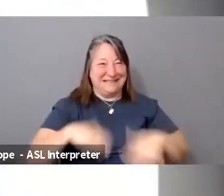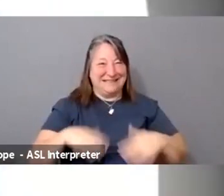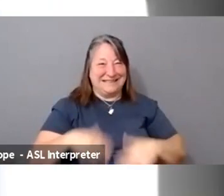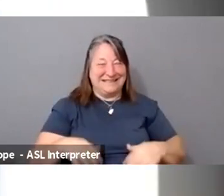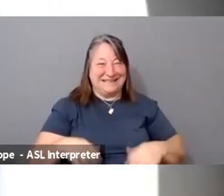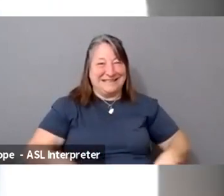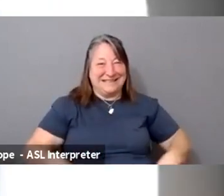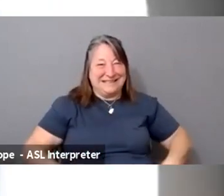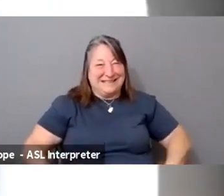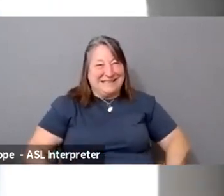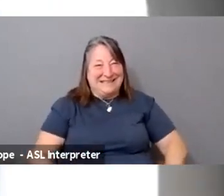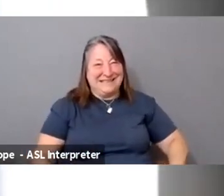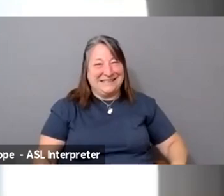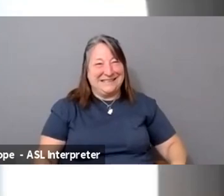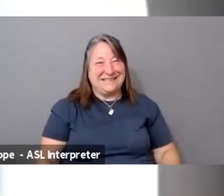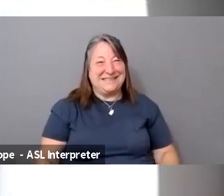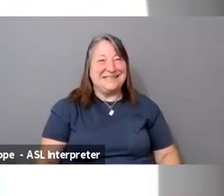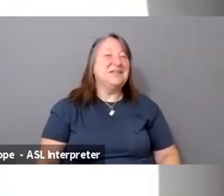okay.